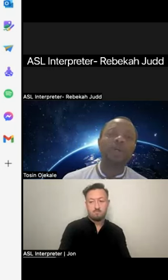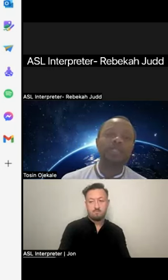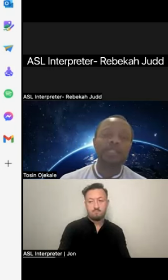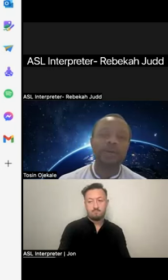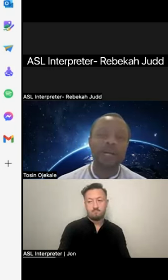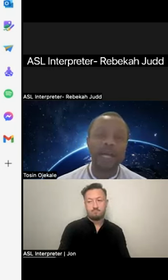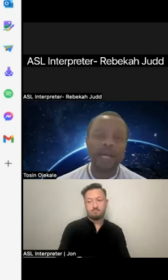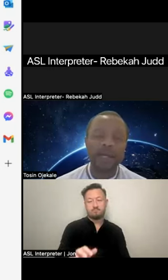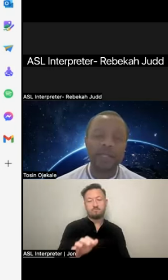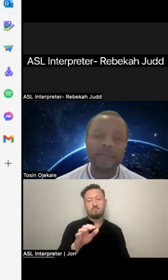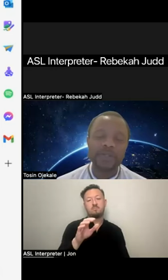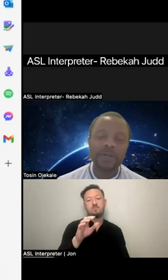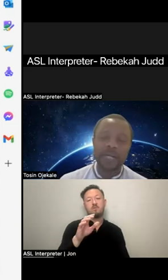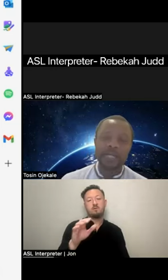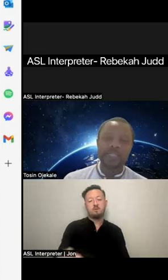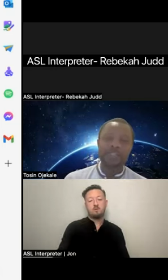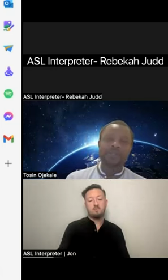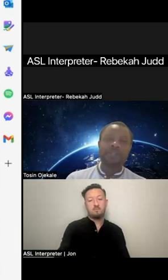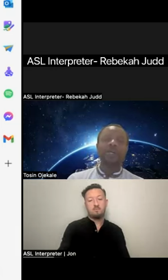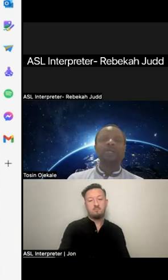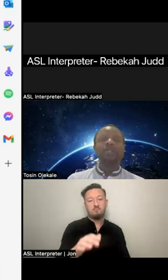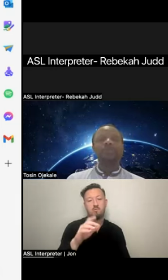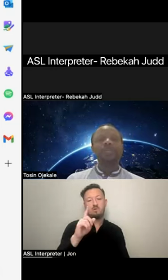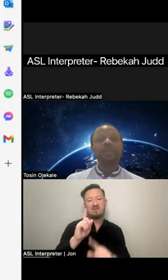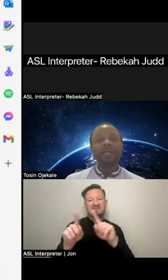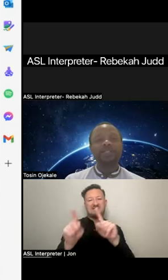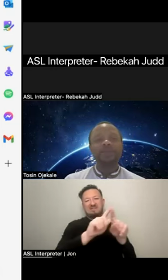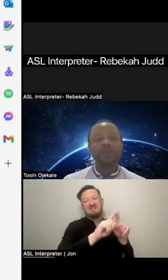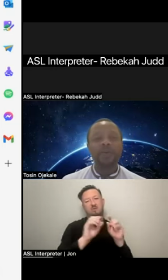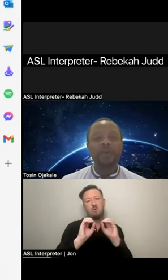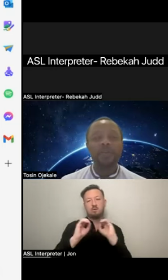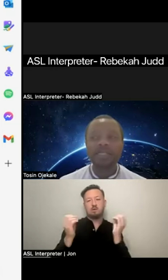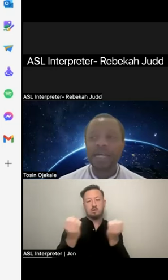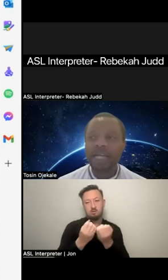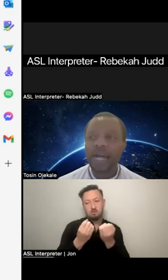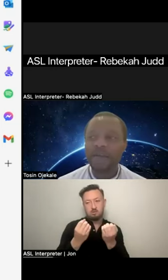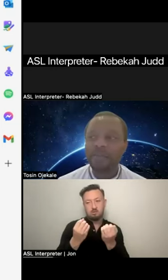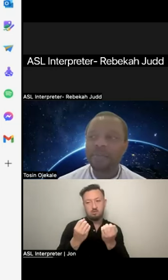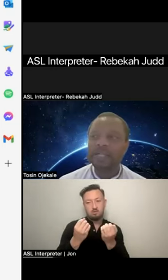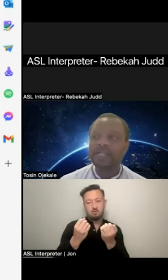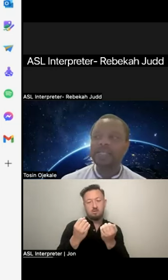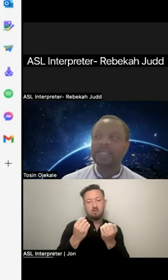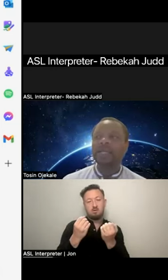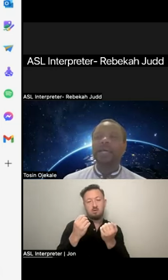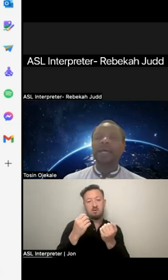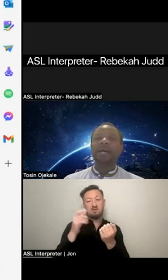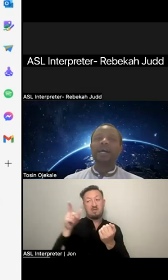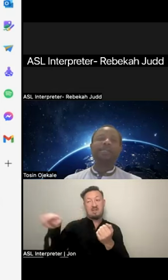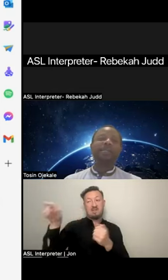to audit different organizations. So they look at some of the equipment that they have in place.